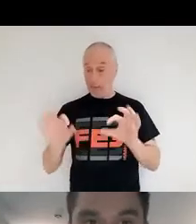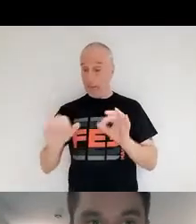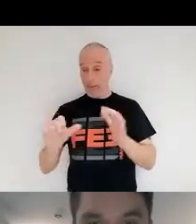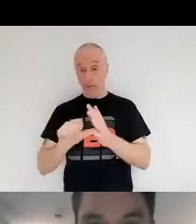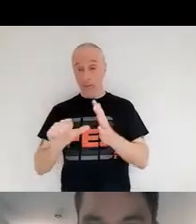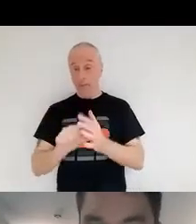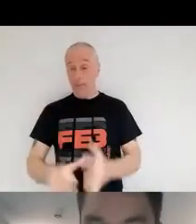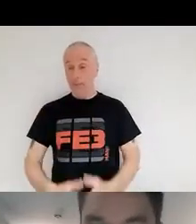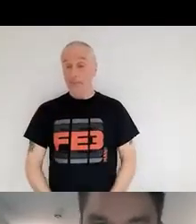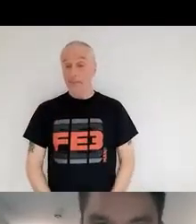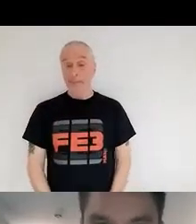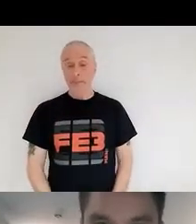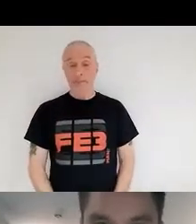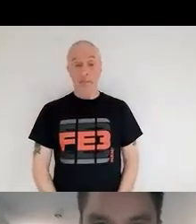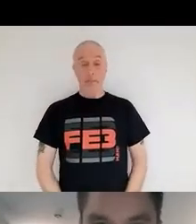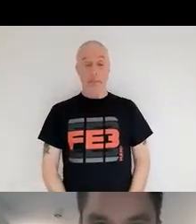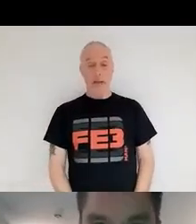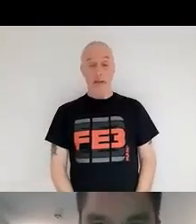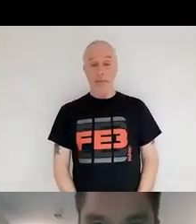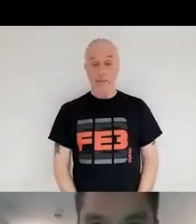domestics.